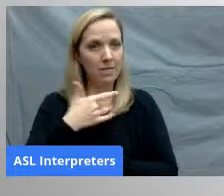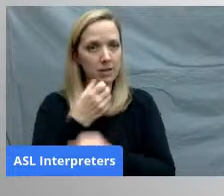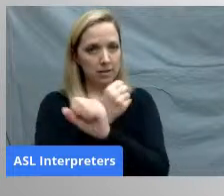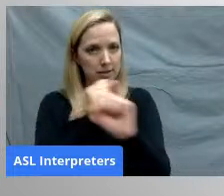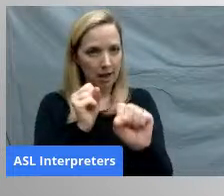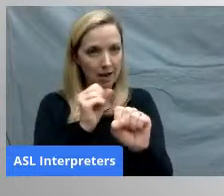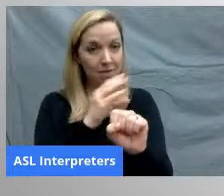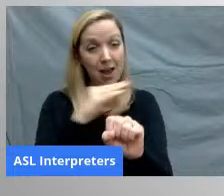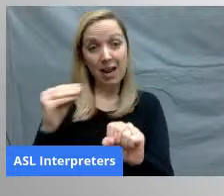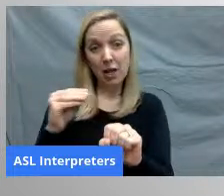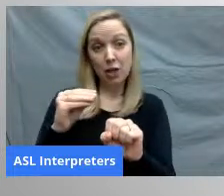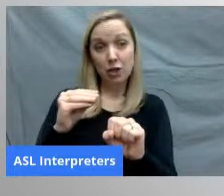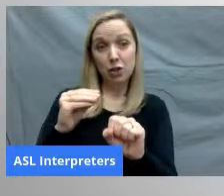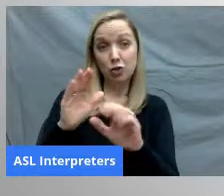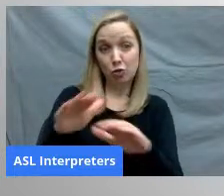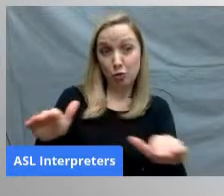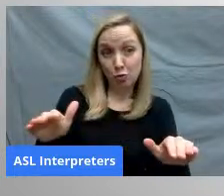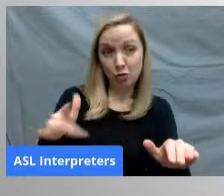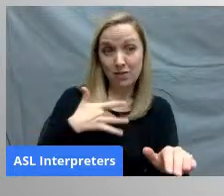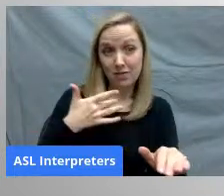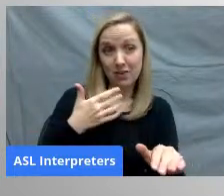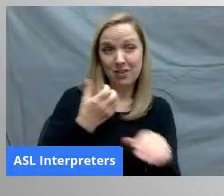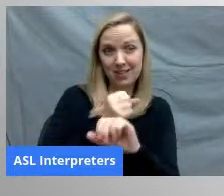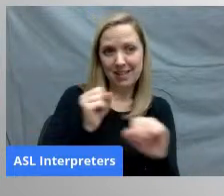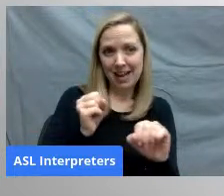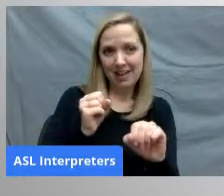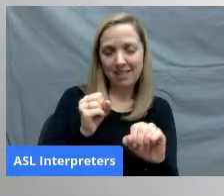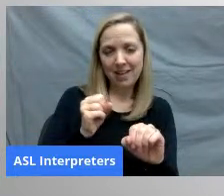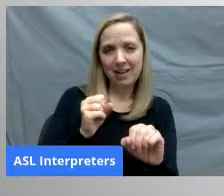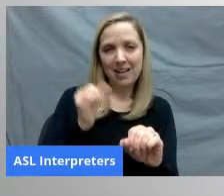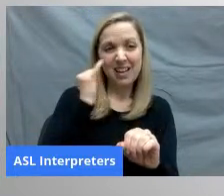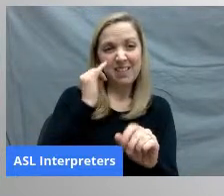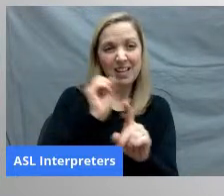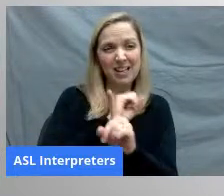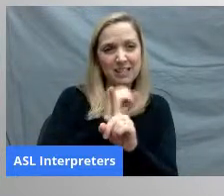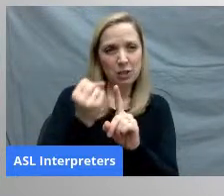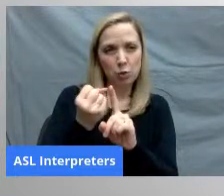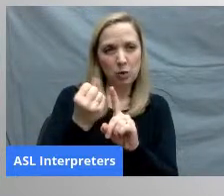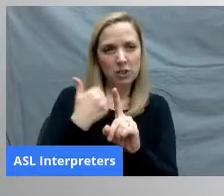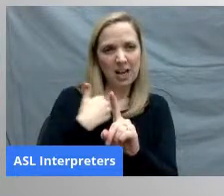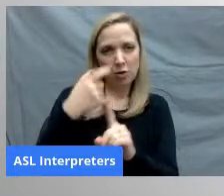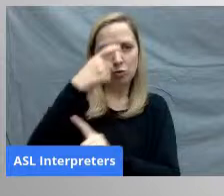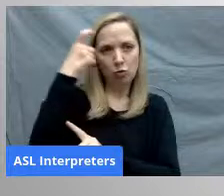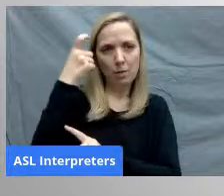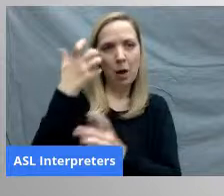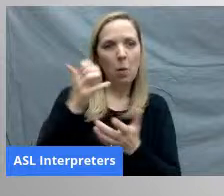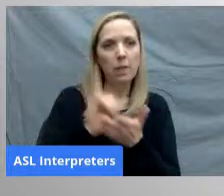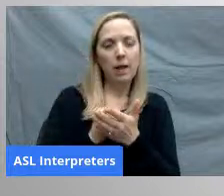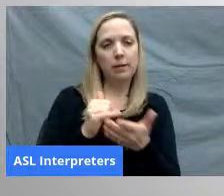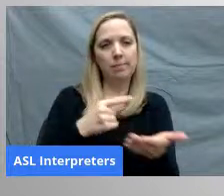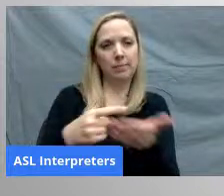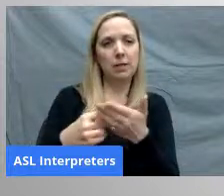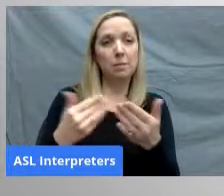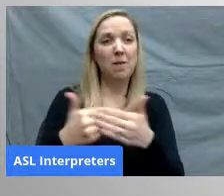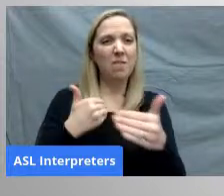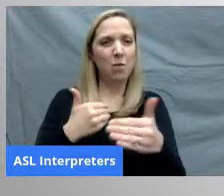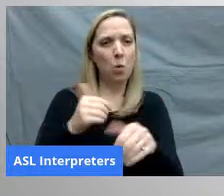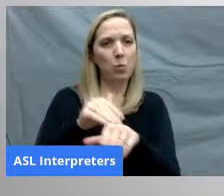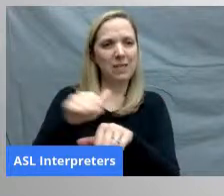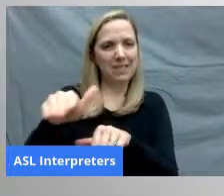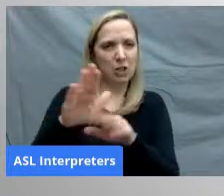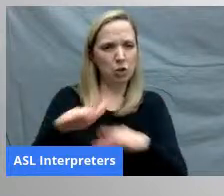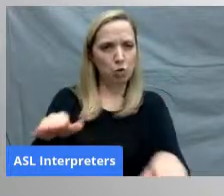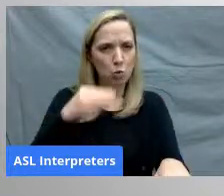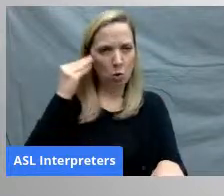to feel safe, and I want trauma created by that situation to be addressed before we send that child home. Absolutely.